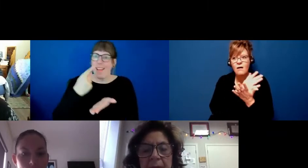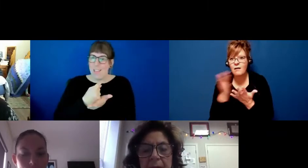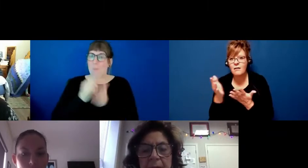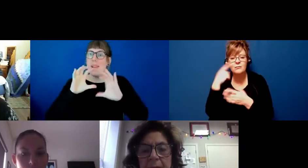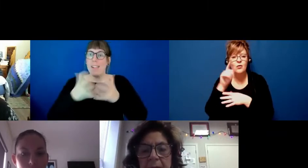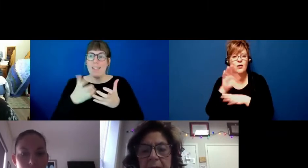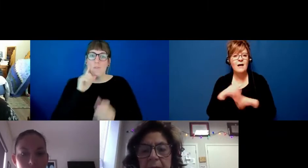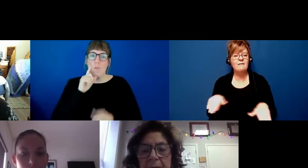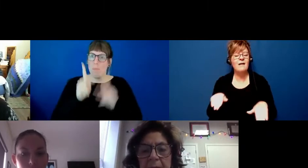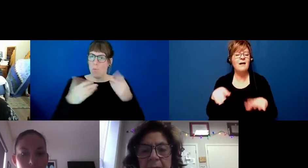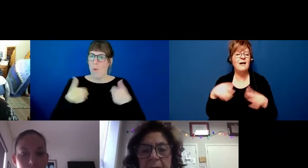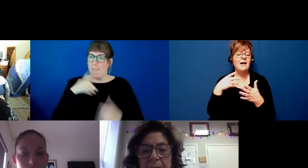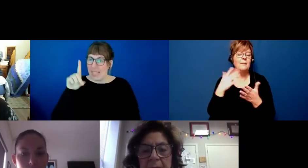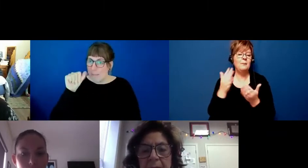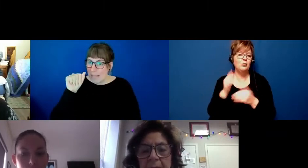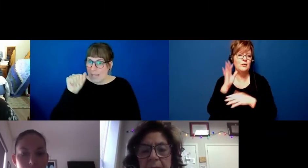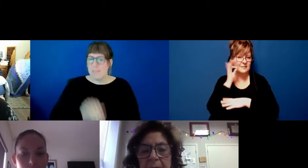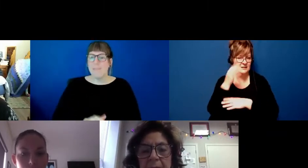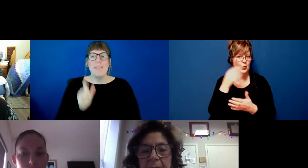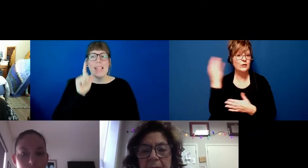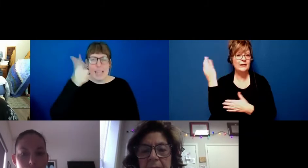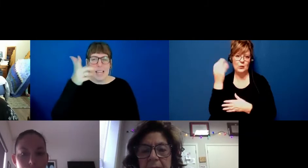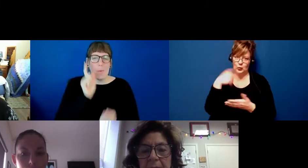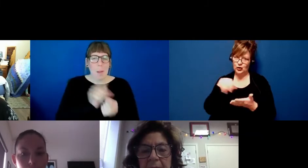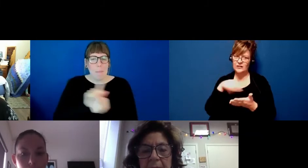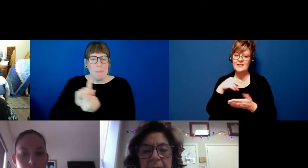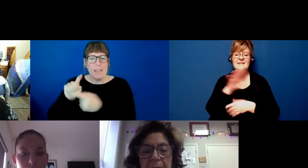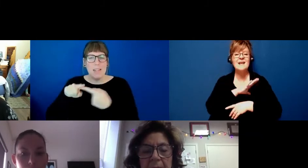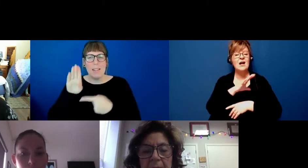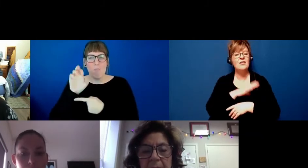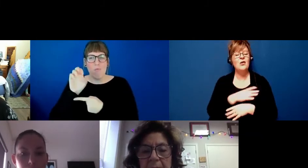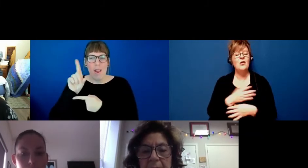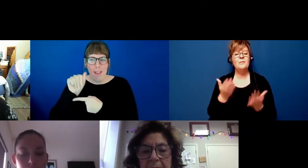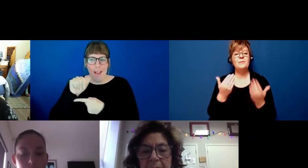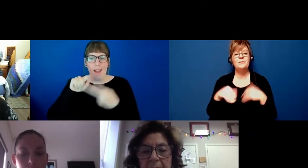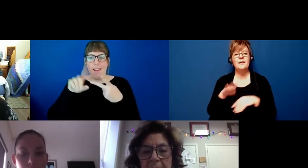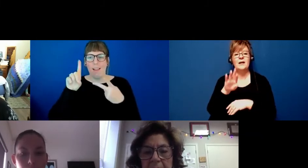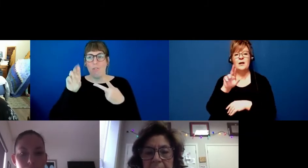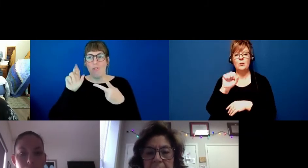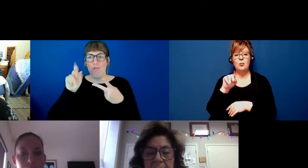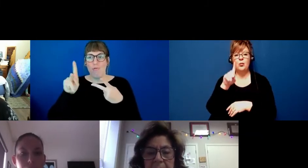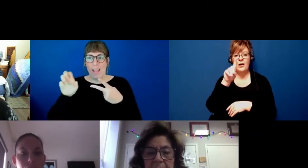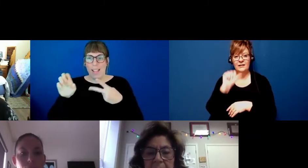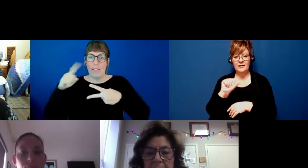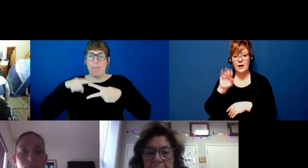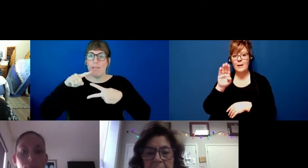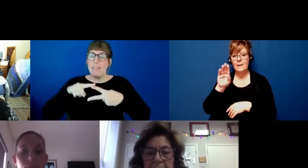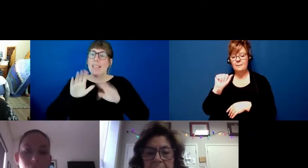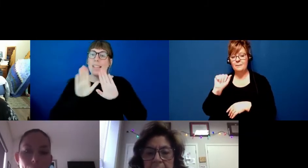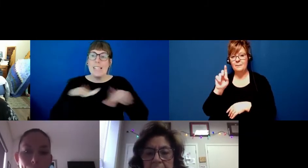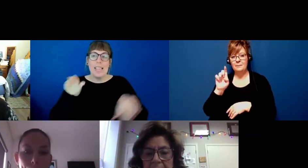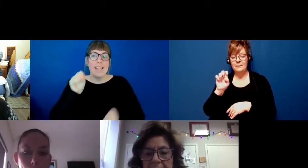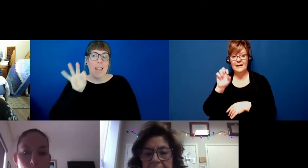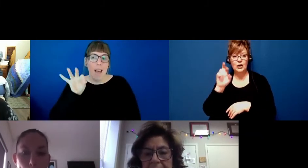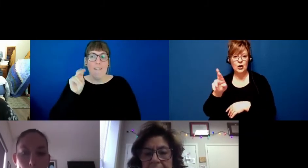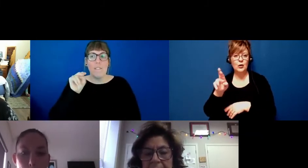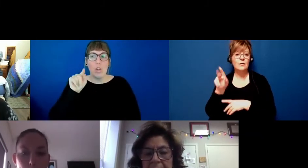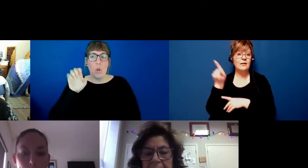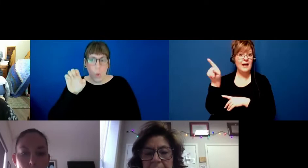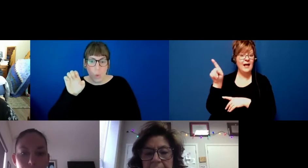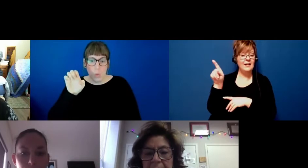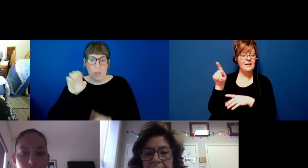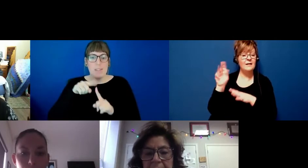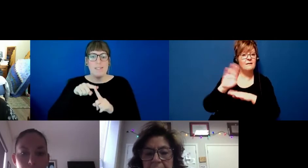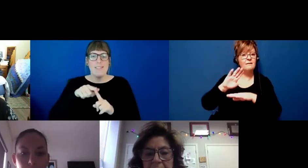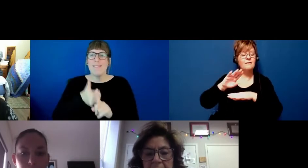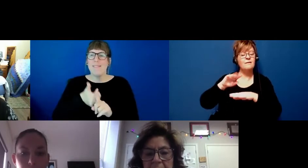also meet Brenda Baker and Drake Dixon. Brenda is the founding director of Kids of Note, which is an all-abilities choir in